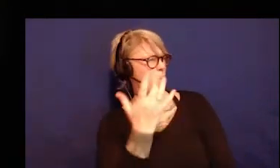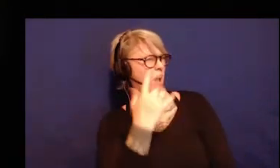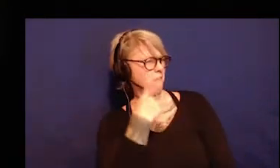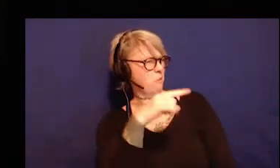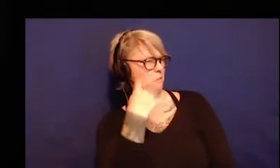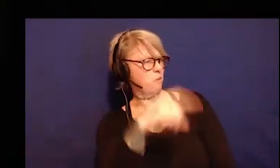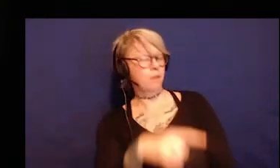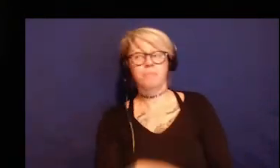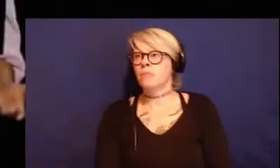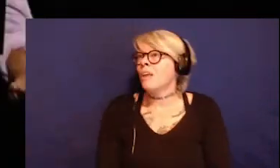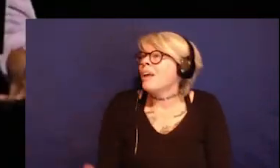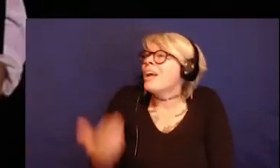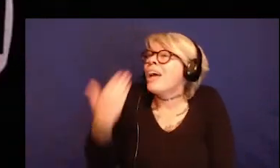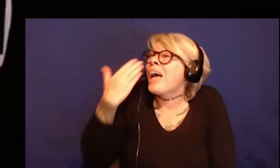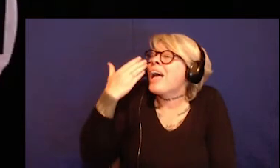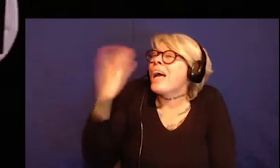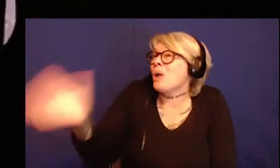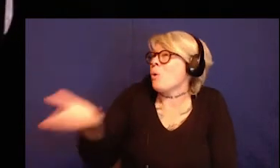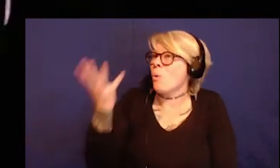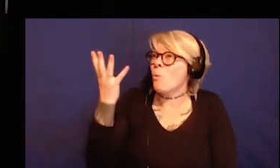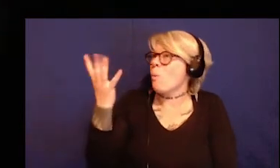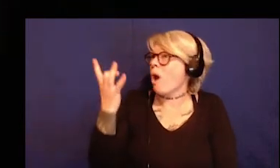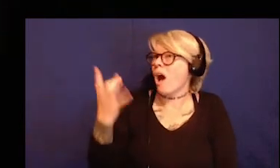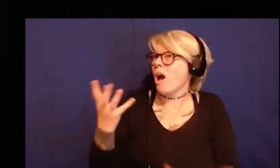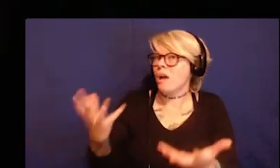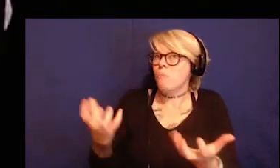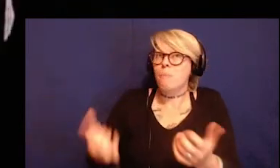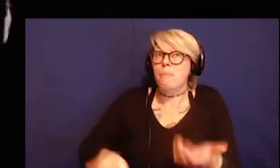I don't know, Iris. Live there?